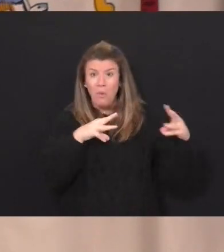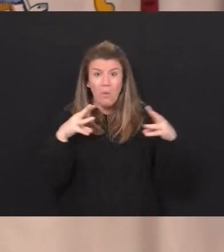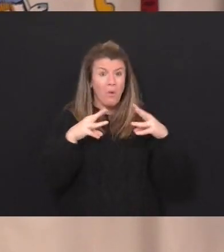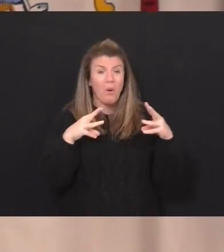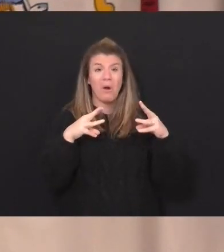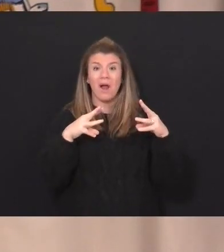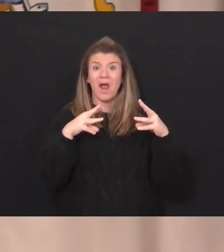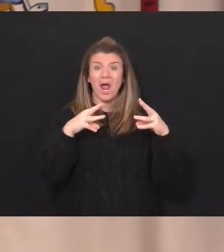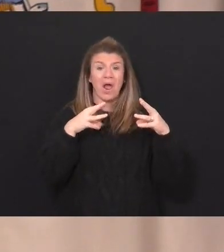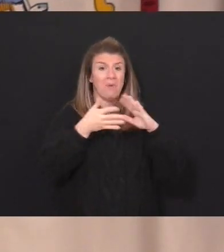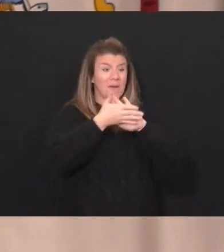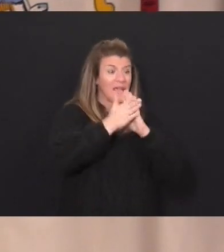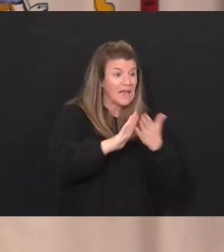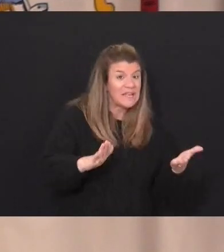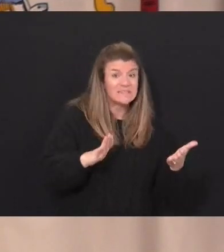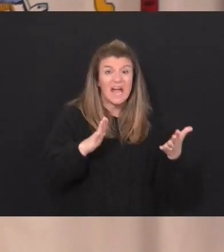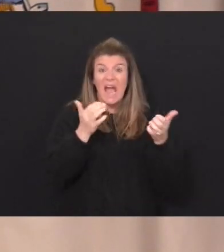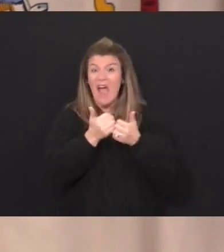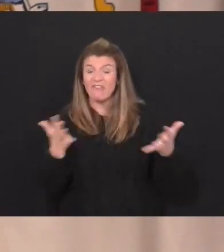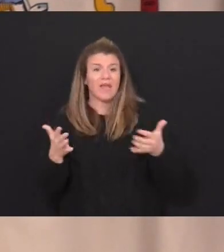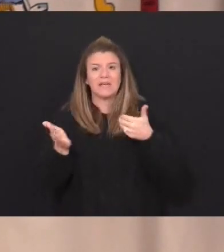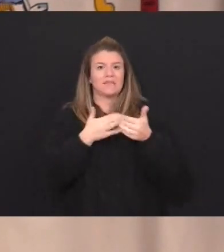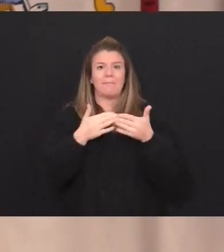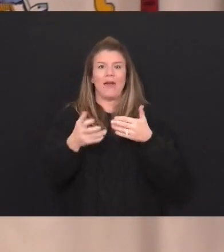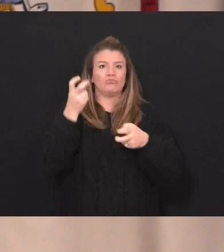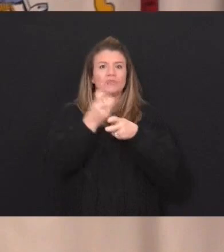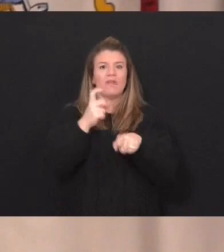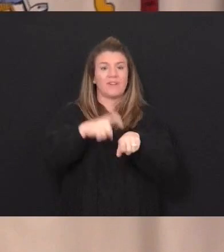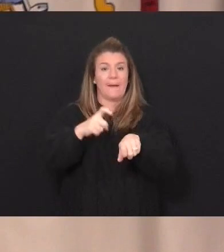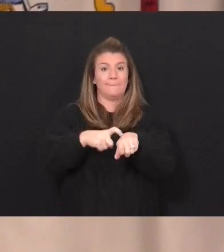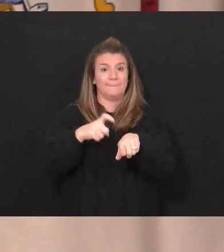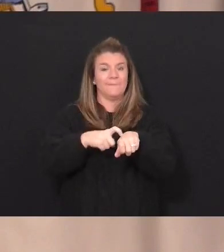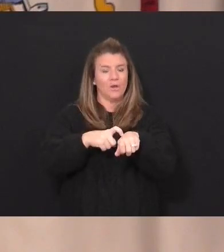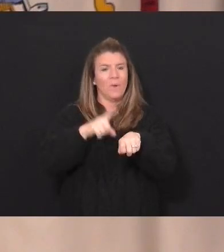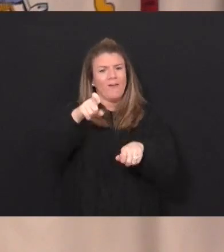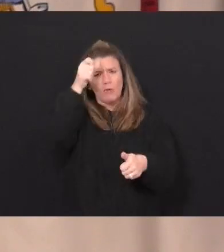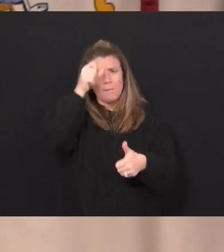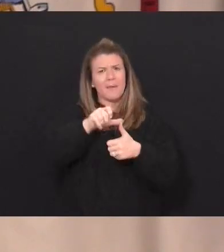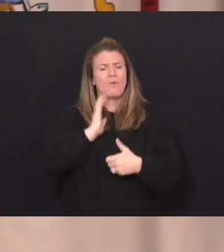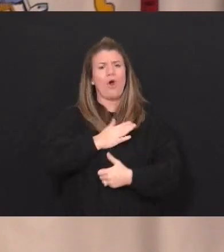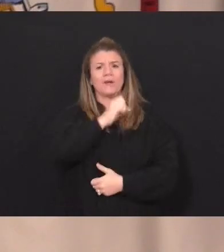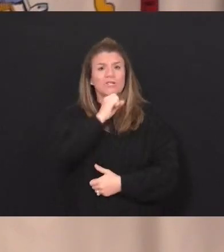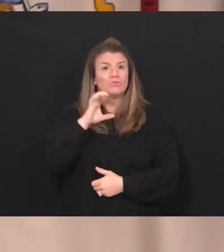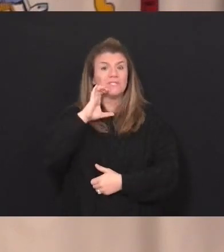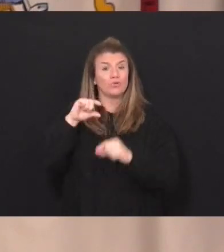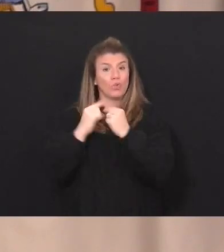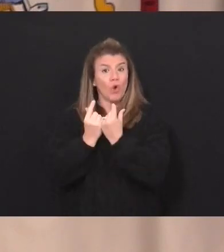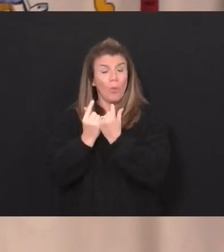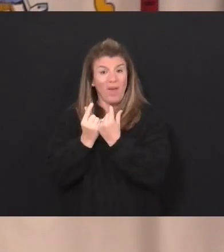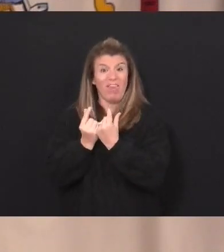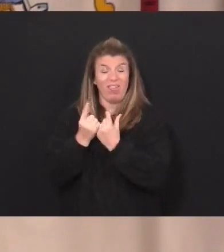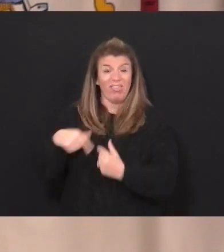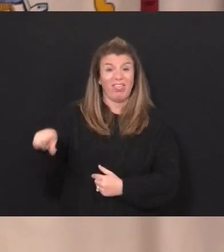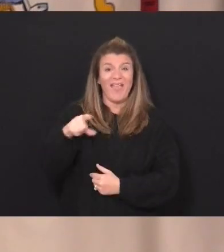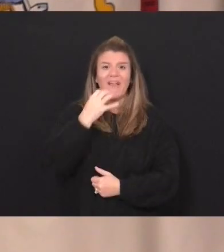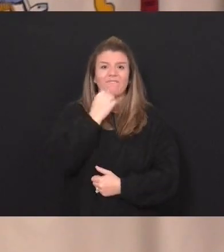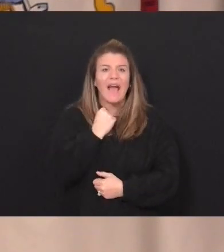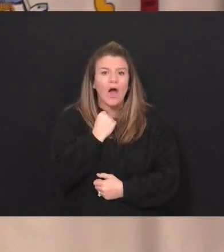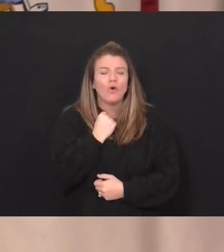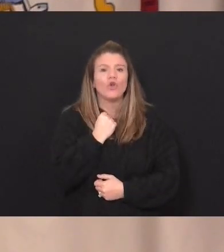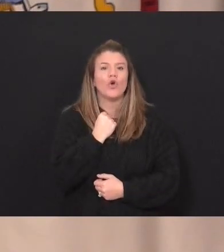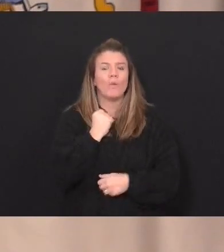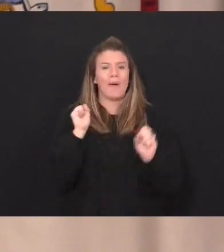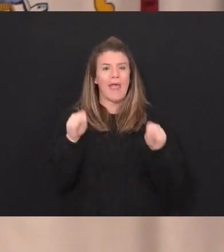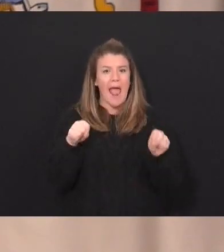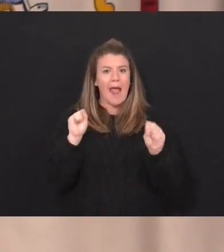tough situations and everything. We've got, especially our seniors, that value the treasure of